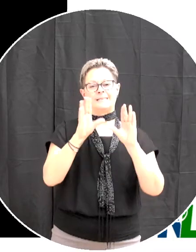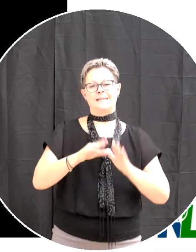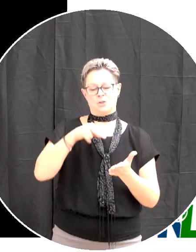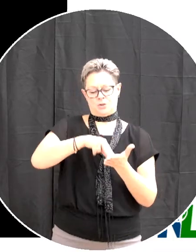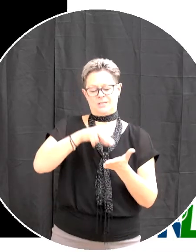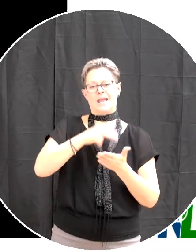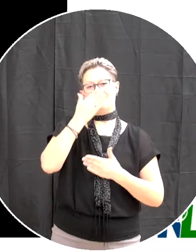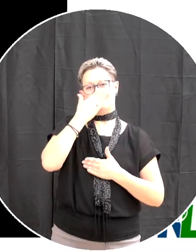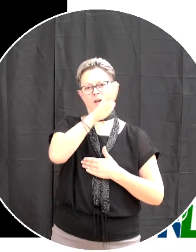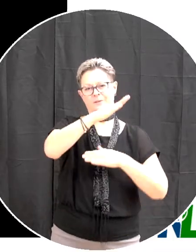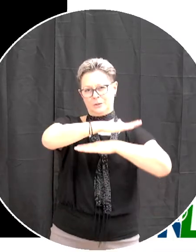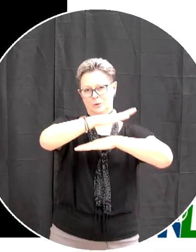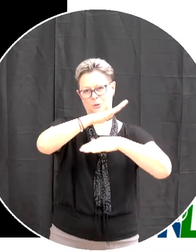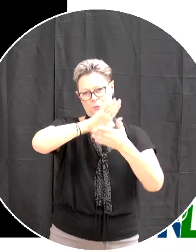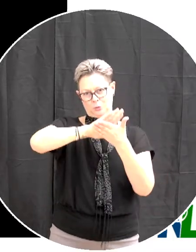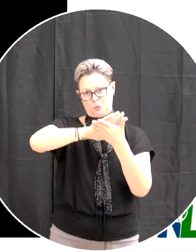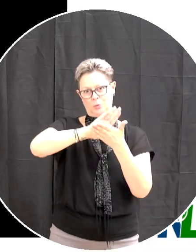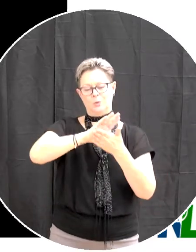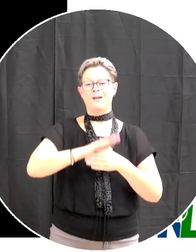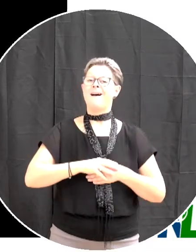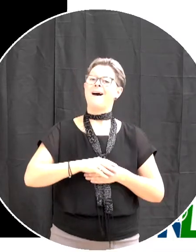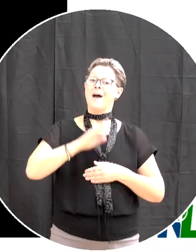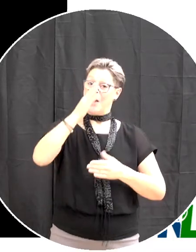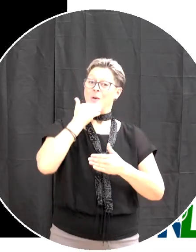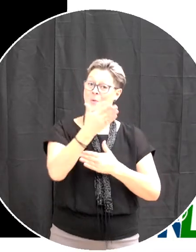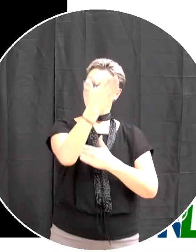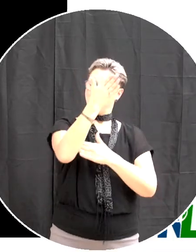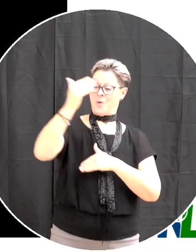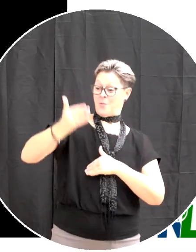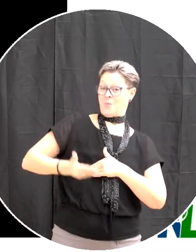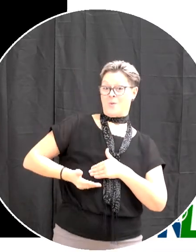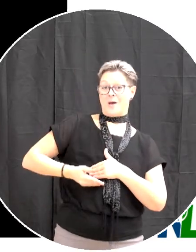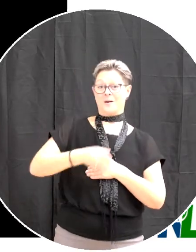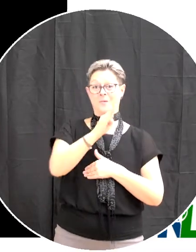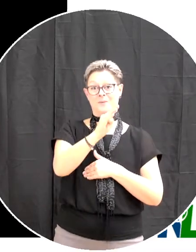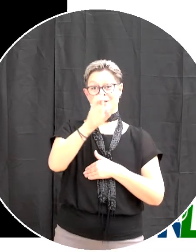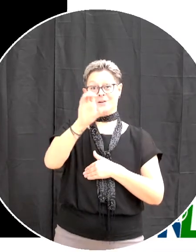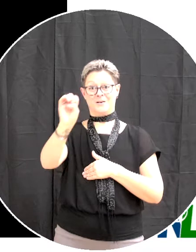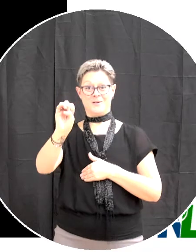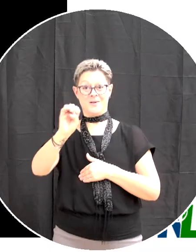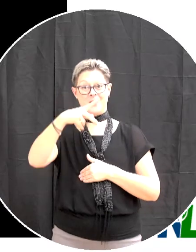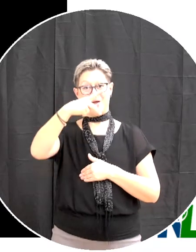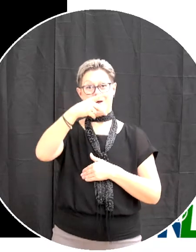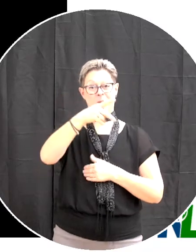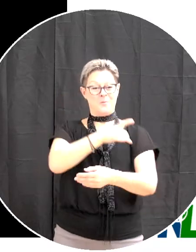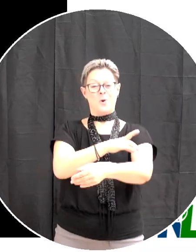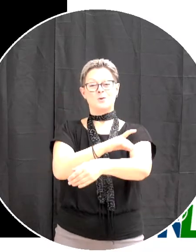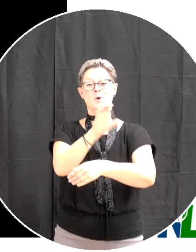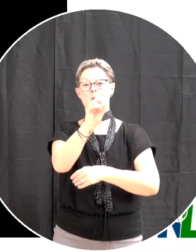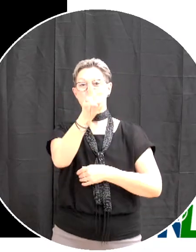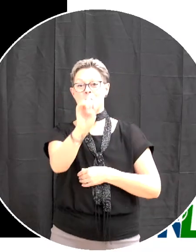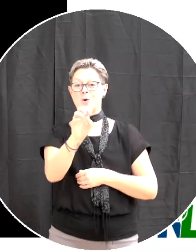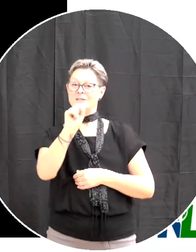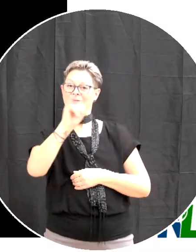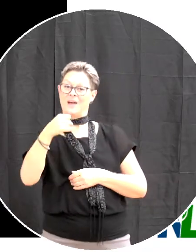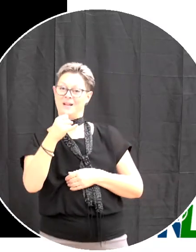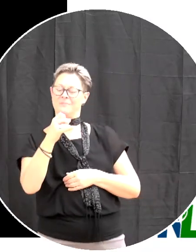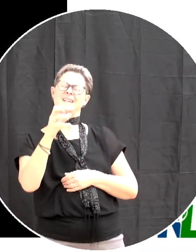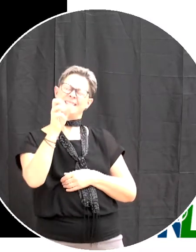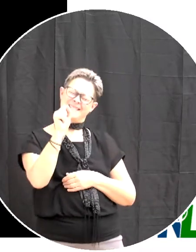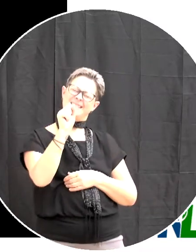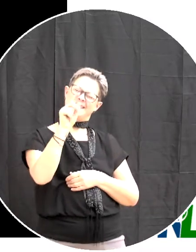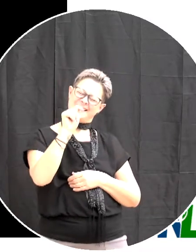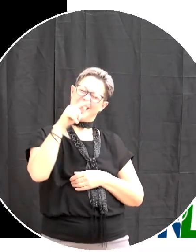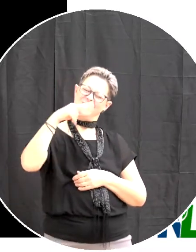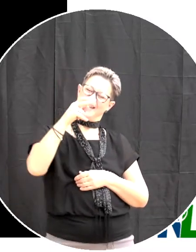Good morning and welcome to Beachy Cove Elementary School in beautiful Portugal Cove, St. Phillips. I've been invited to speak with you for a moment about